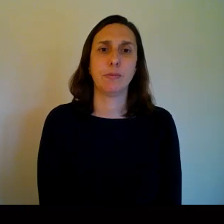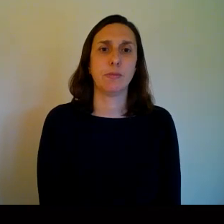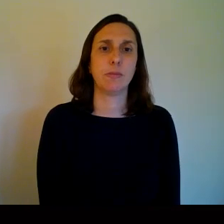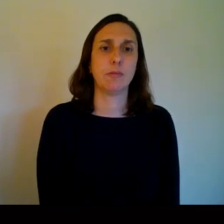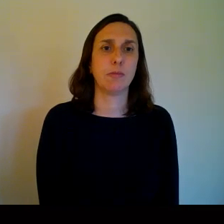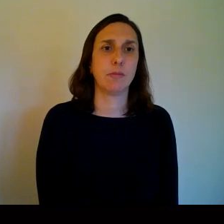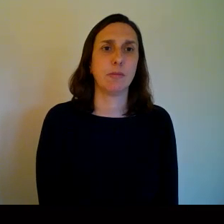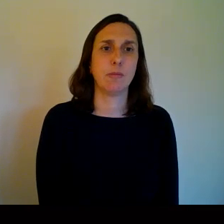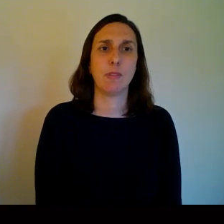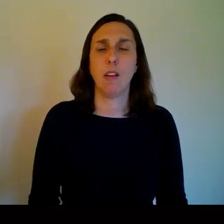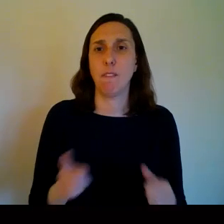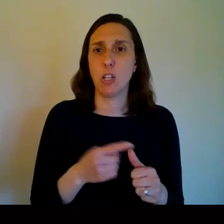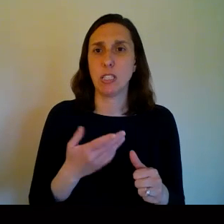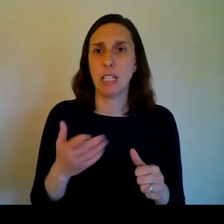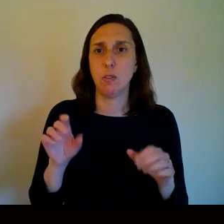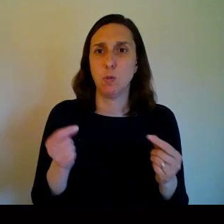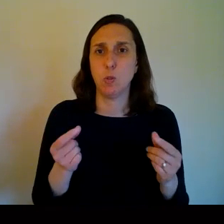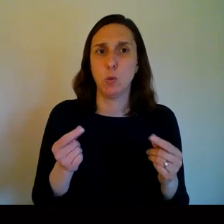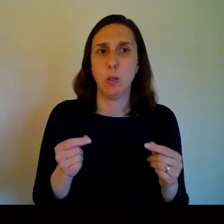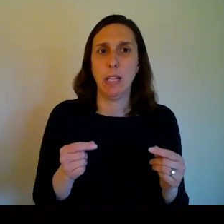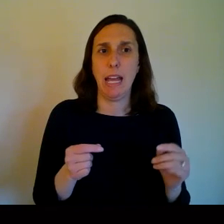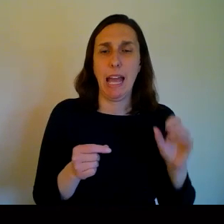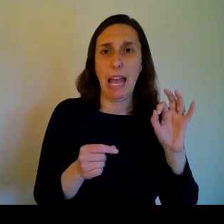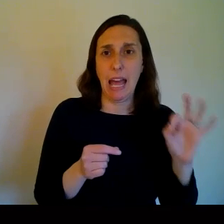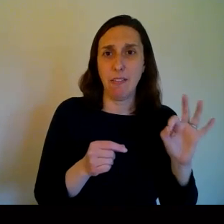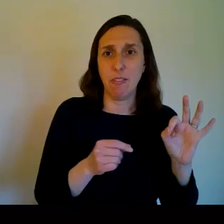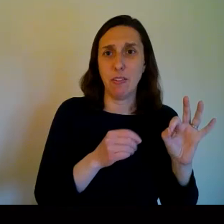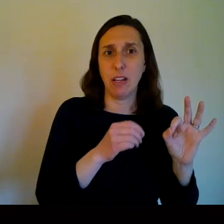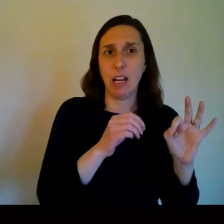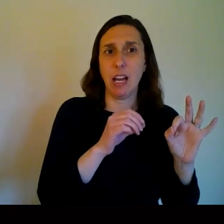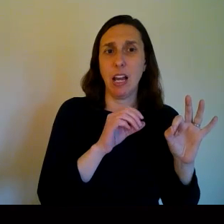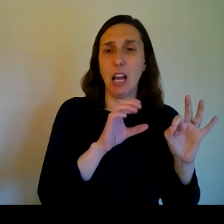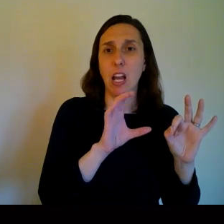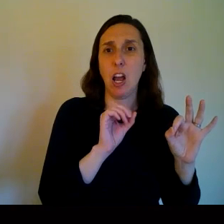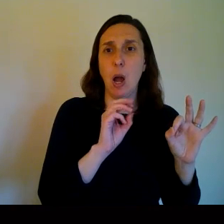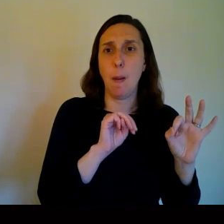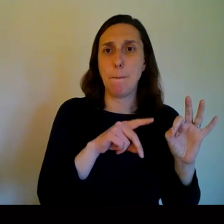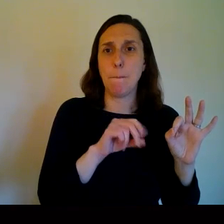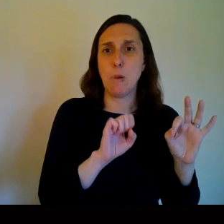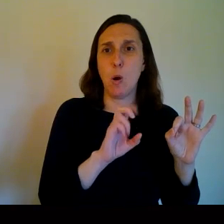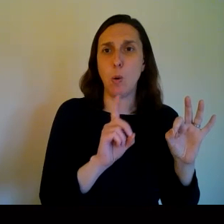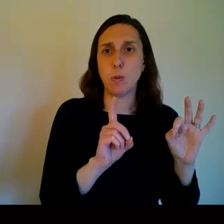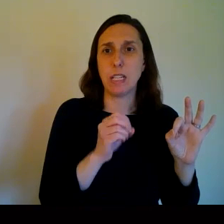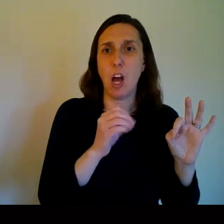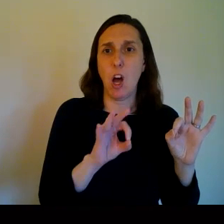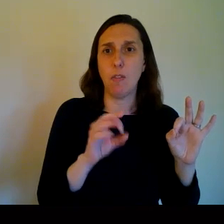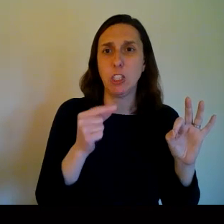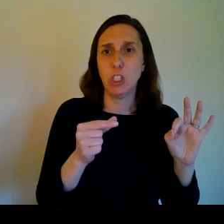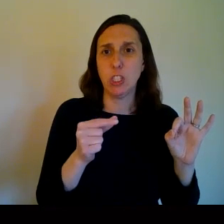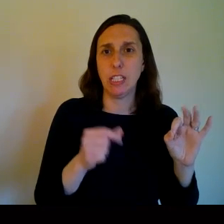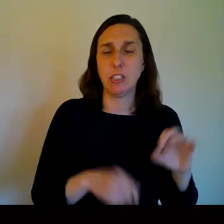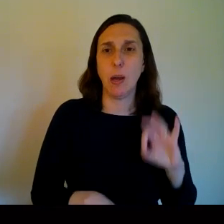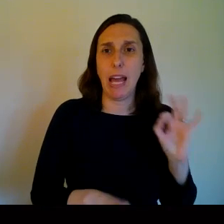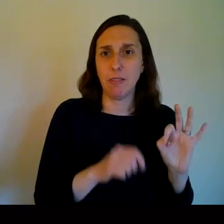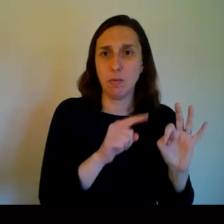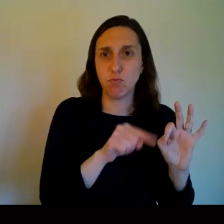do f composed of g. And we're going to look at this definition and what it means. We set our stage. We